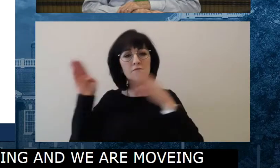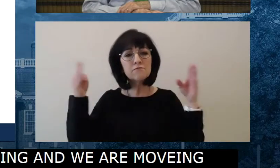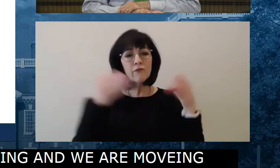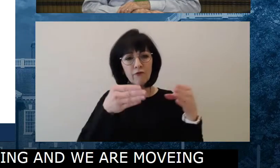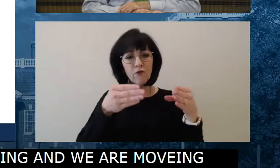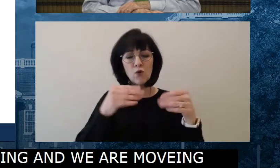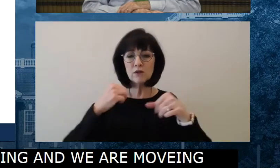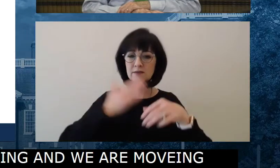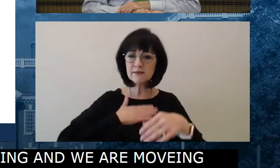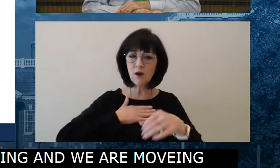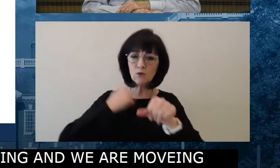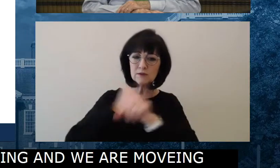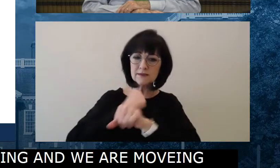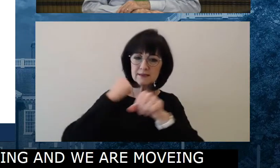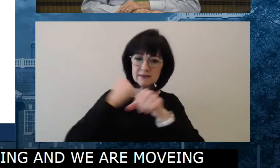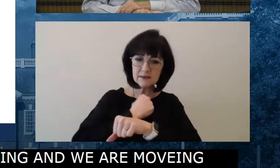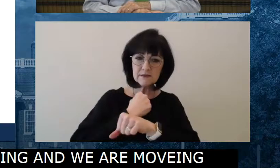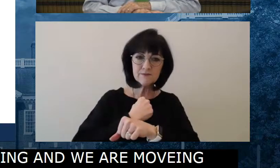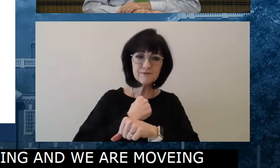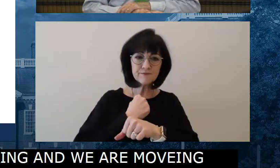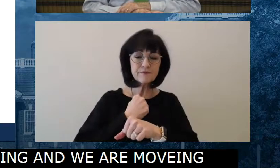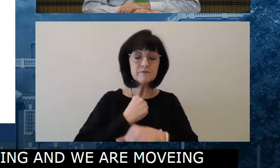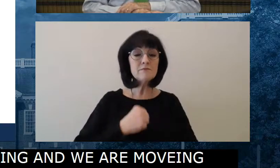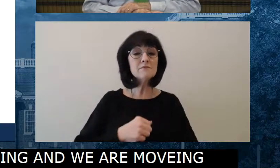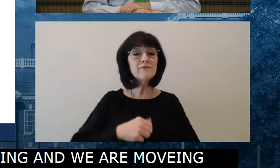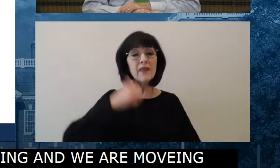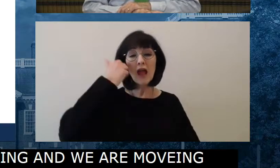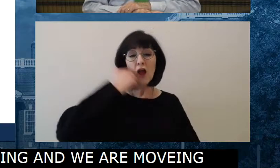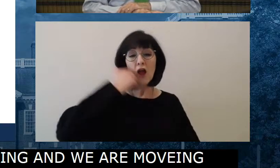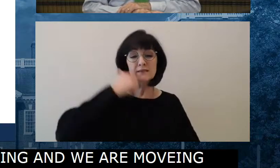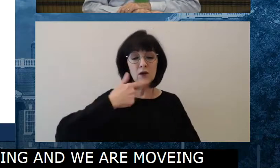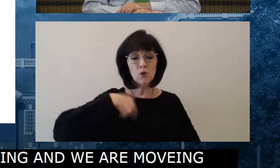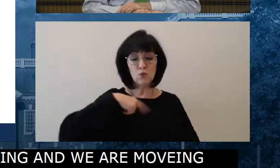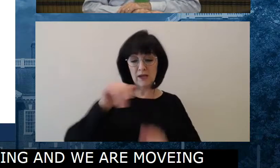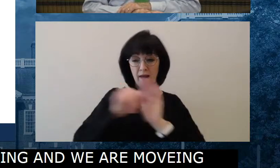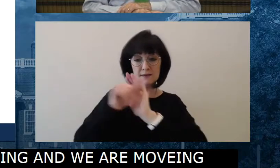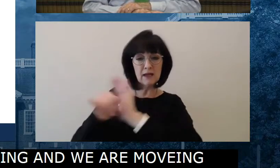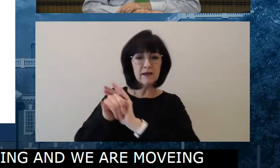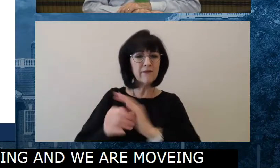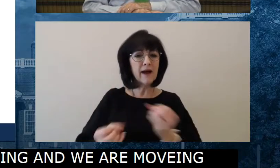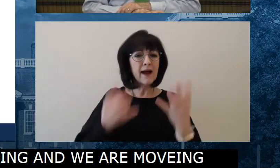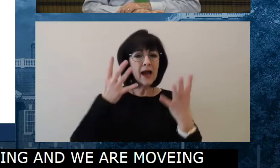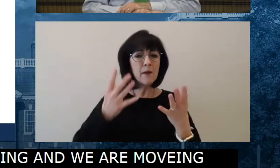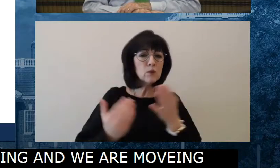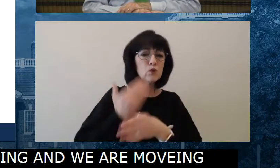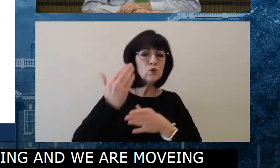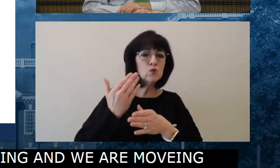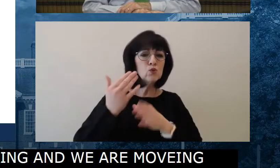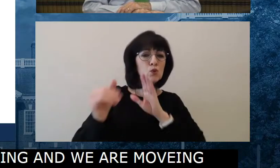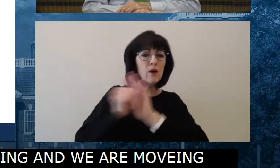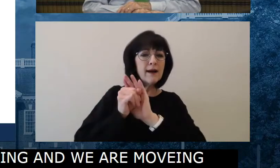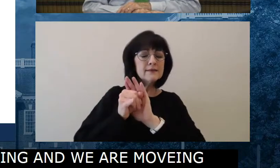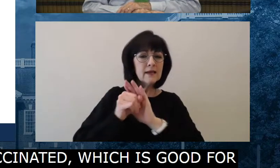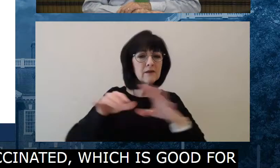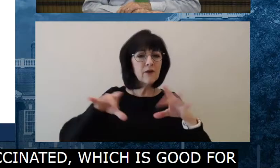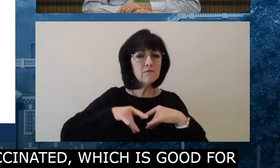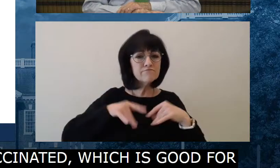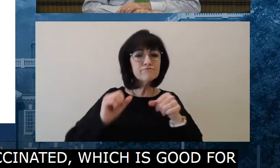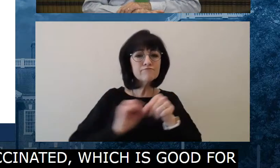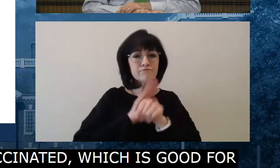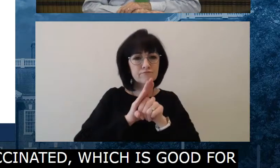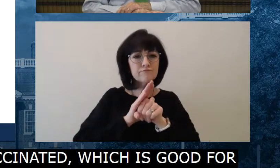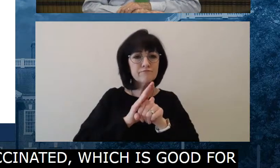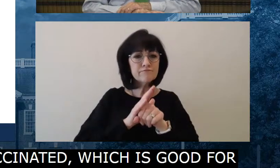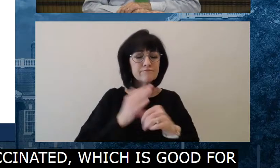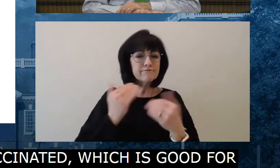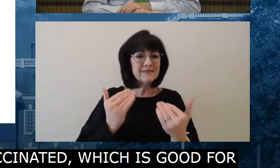that we're hovering around 200 new cases per day on a 7-day moving average. We moved below it for a few